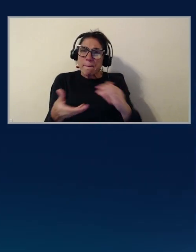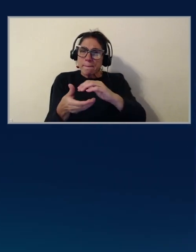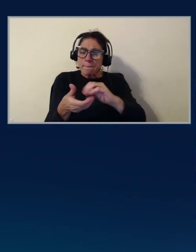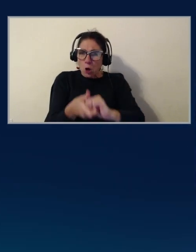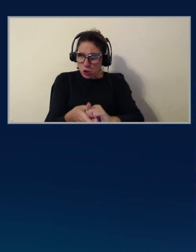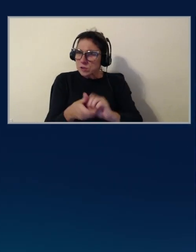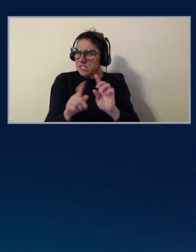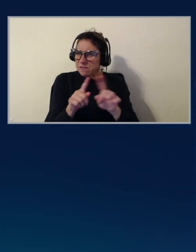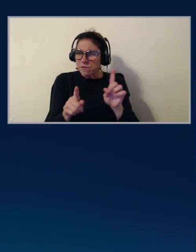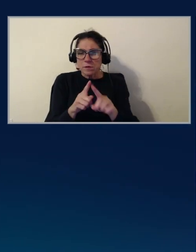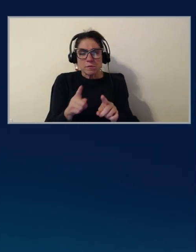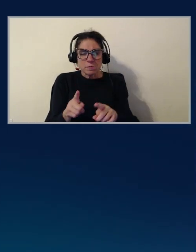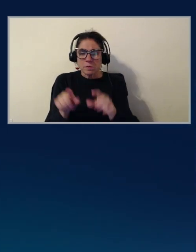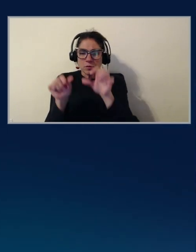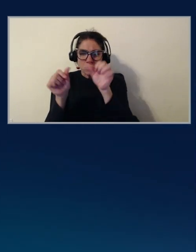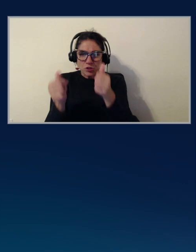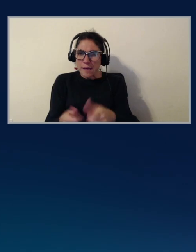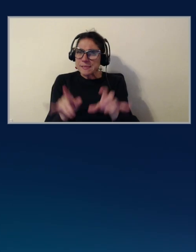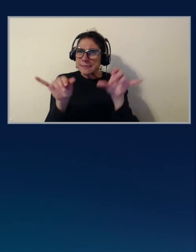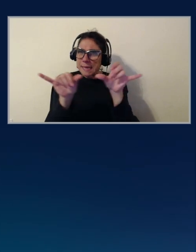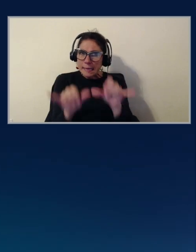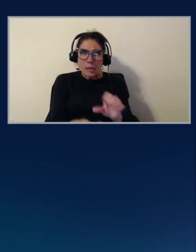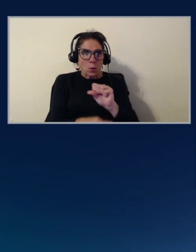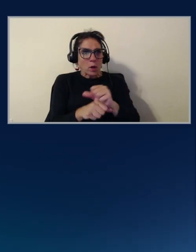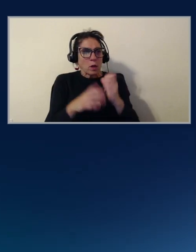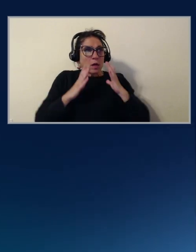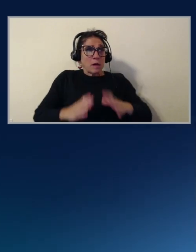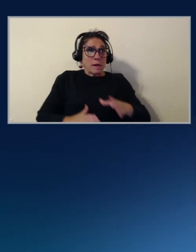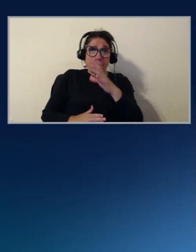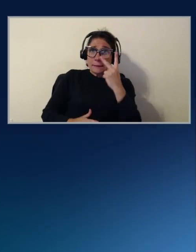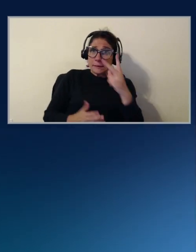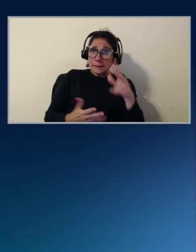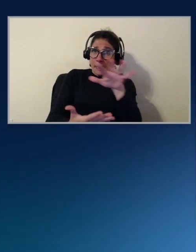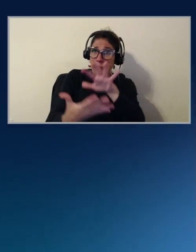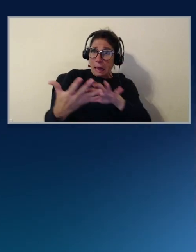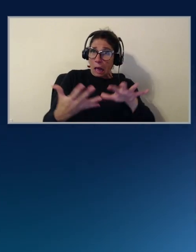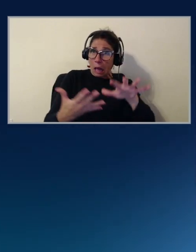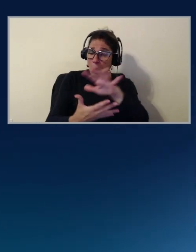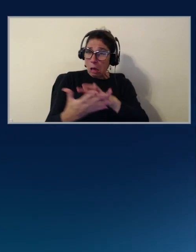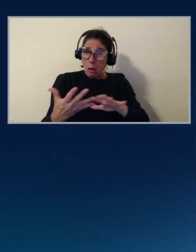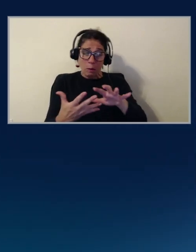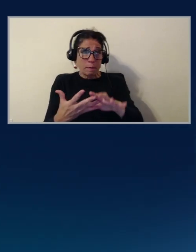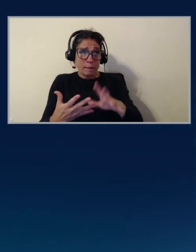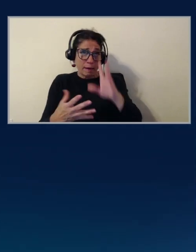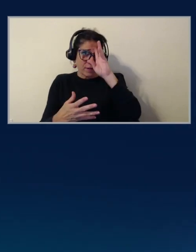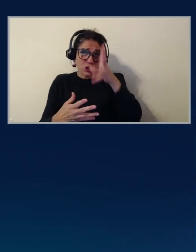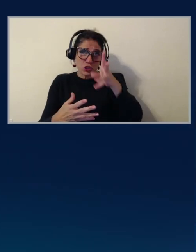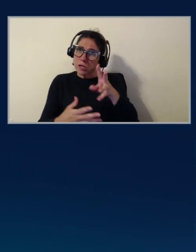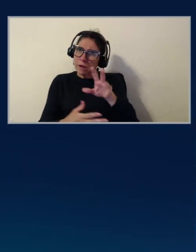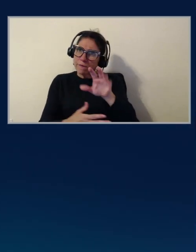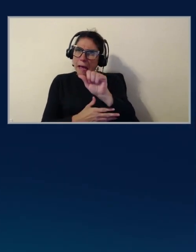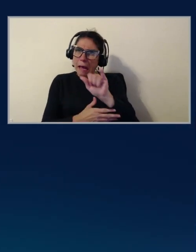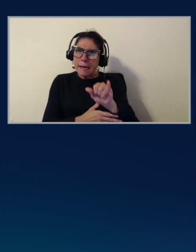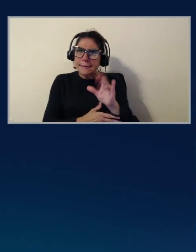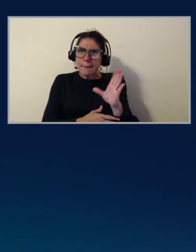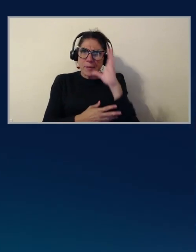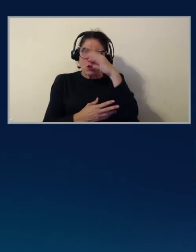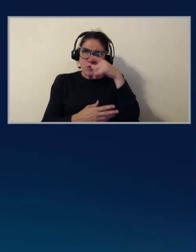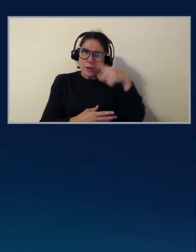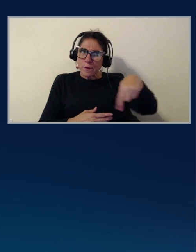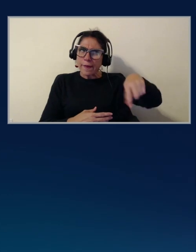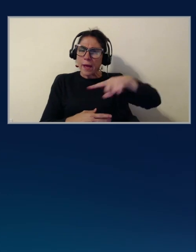and many of them are working with customers that have never seen cloud. The advent of AI is just a complete mystery to them. But to be able